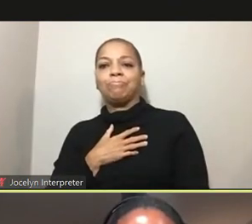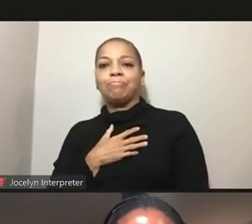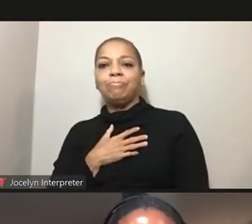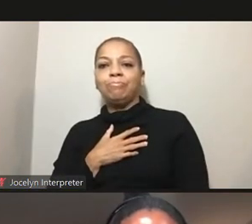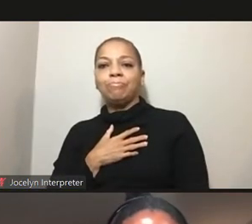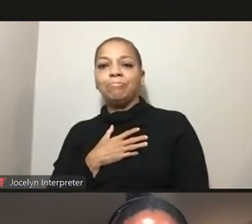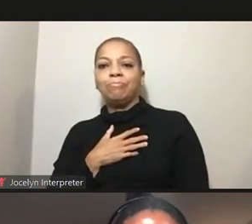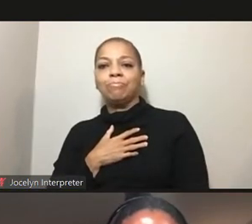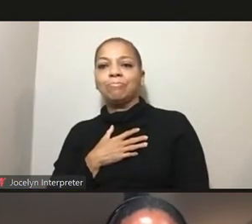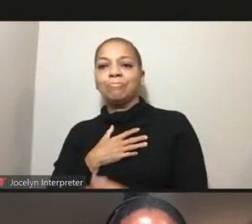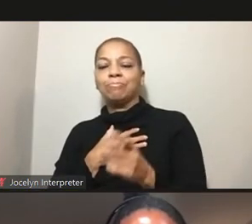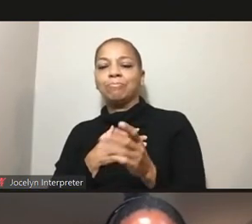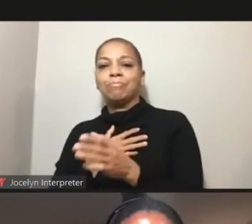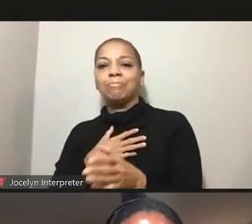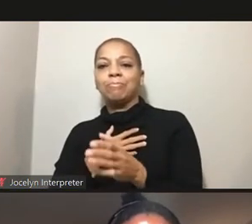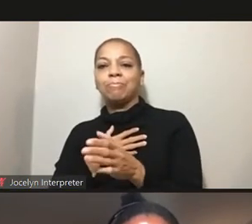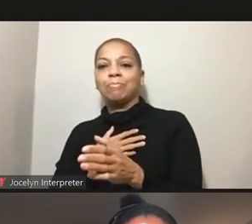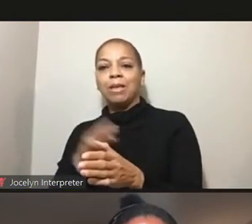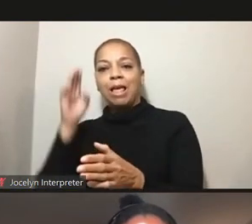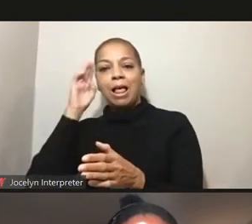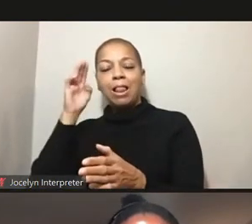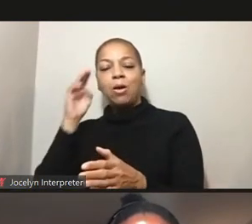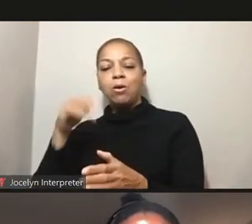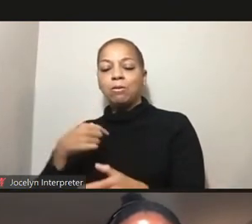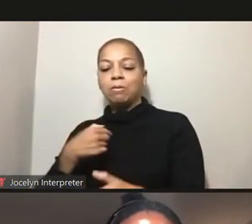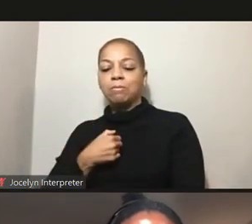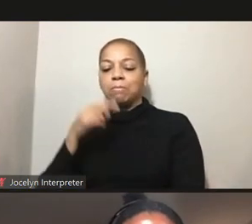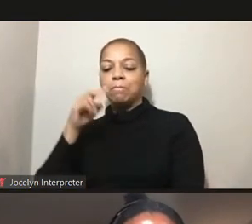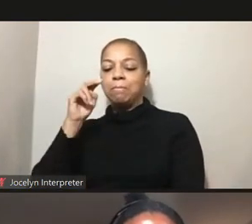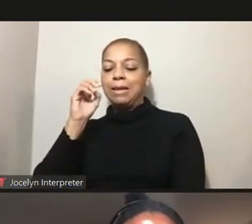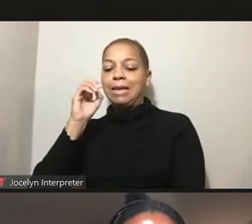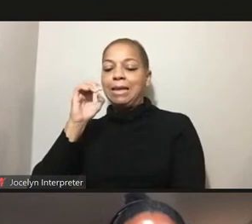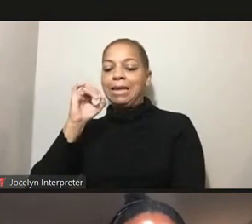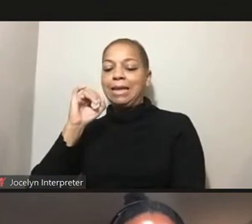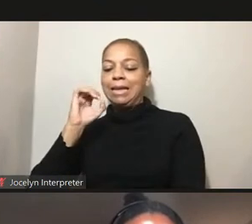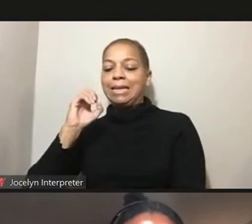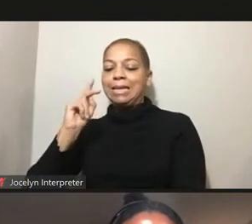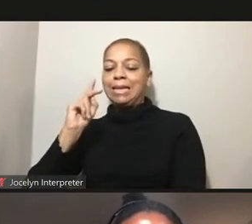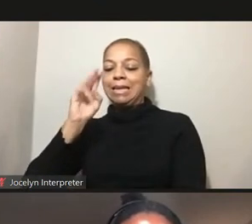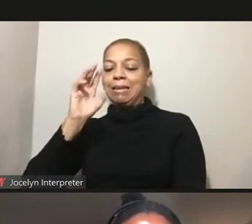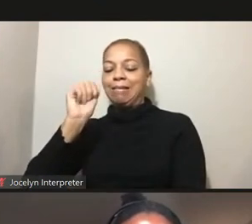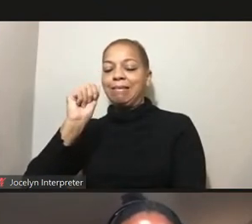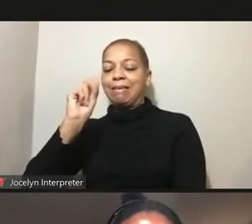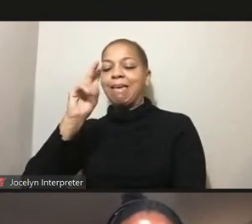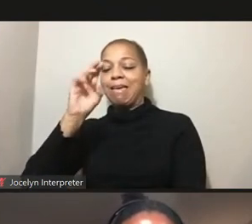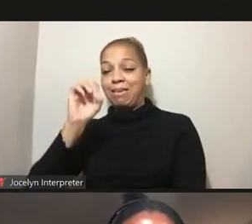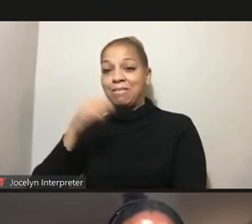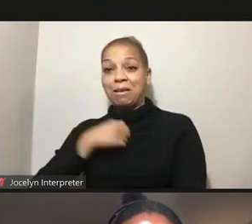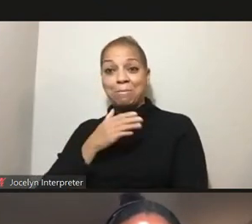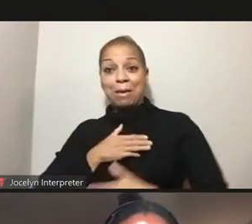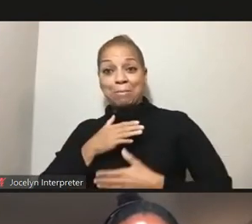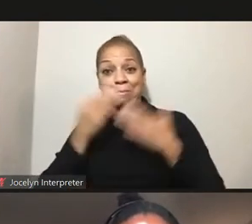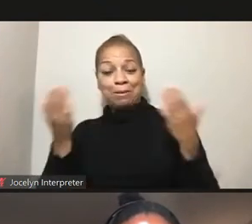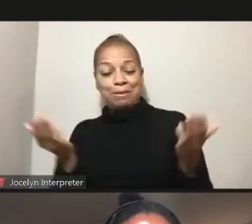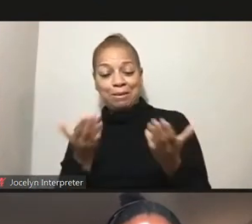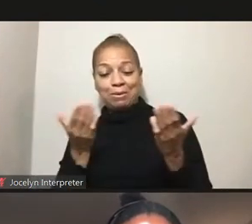Hello, everyone. I'm Nick Cave. Glad to be here with everyone.